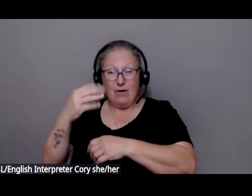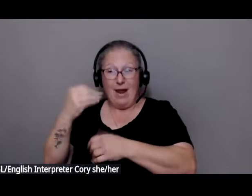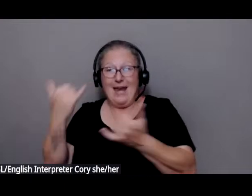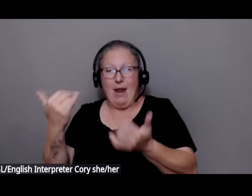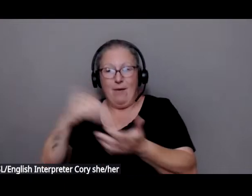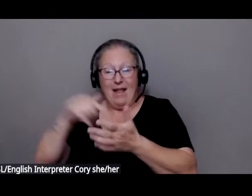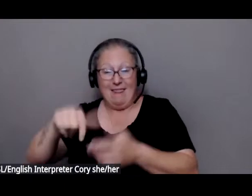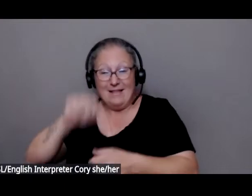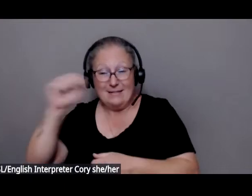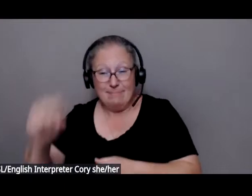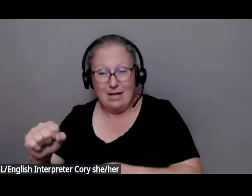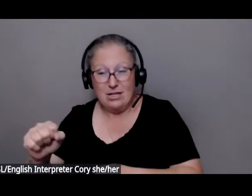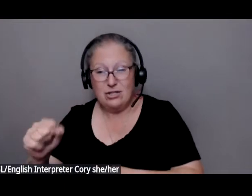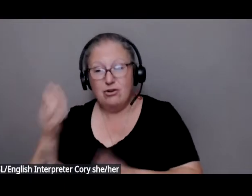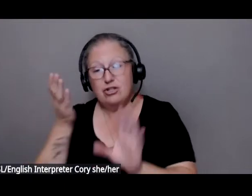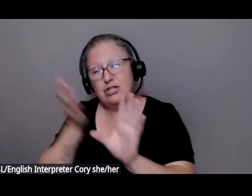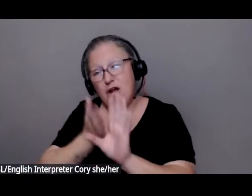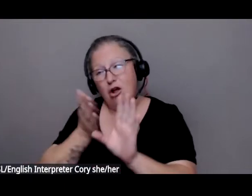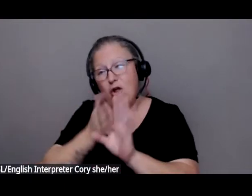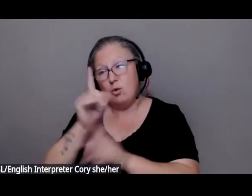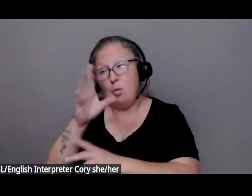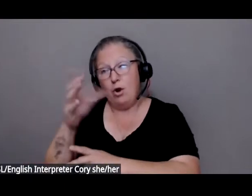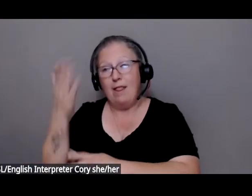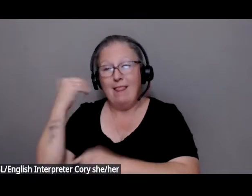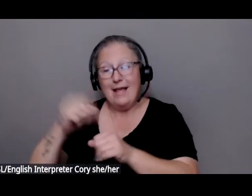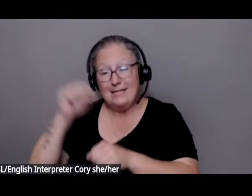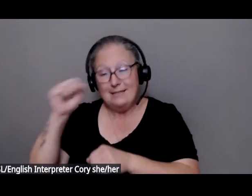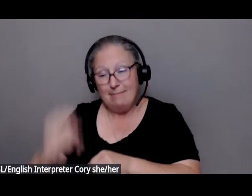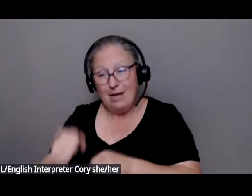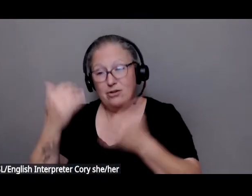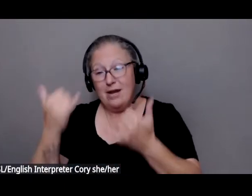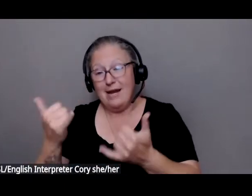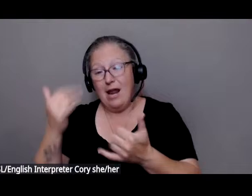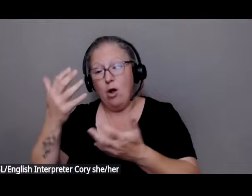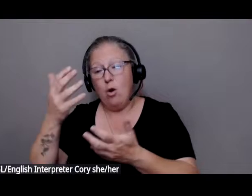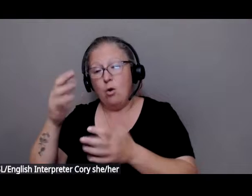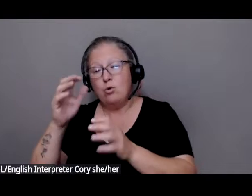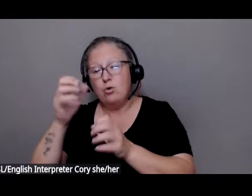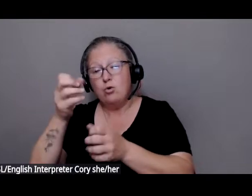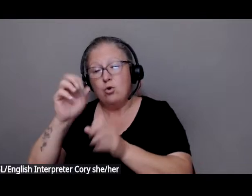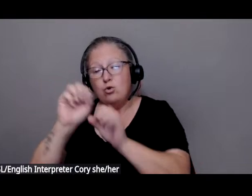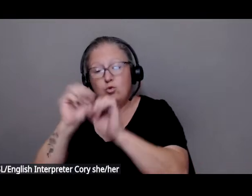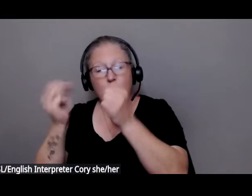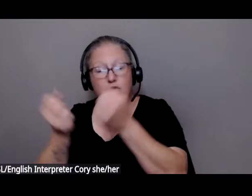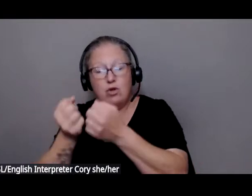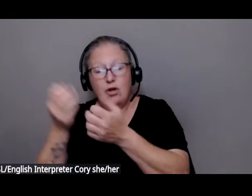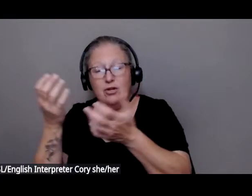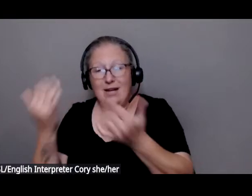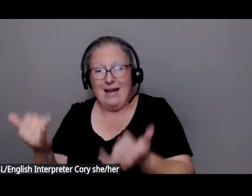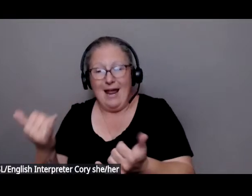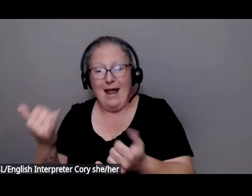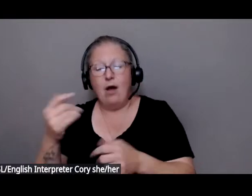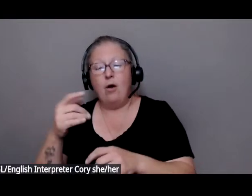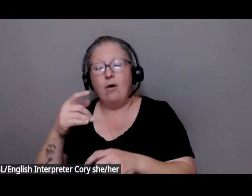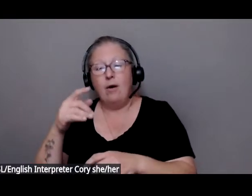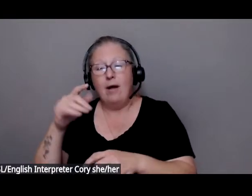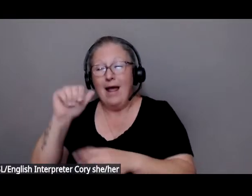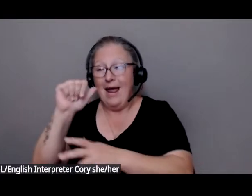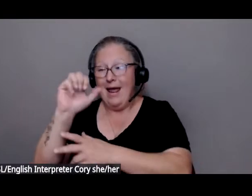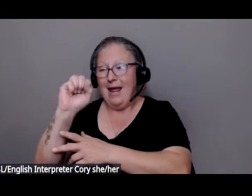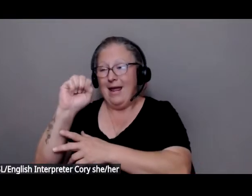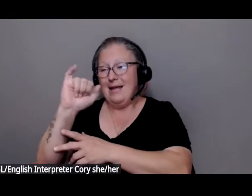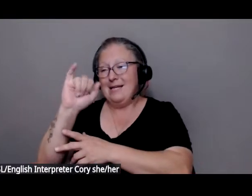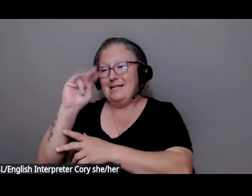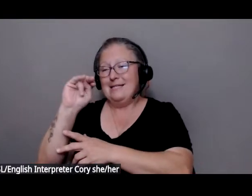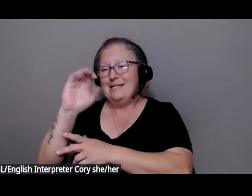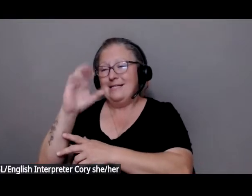semester. I took Psychology 100 last semester and Sociology 110 now. So I'm just saying asynchronous classes are